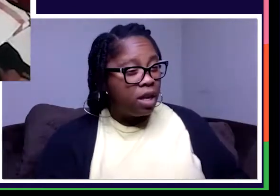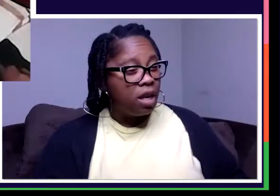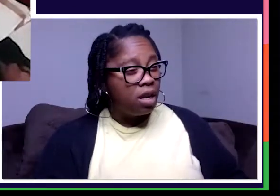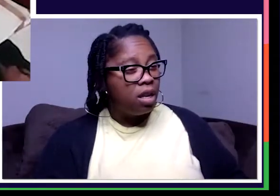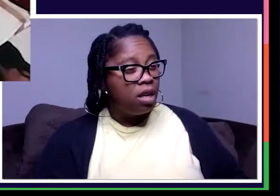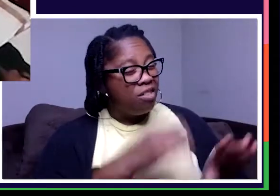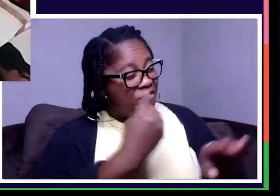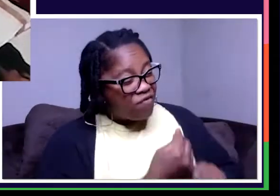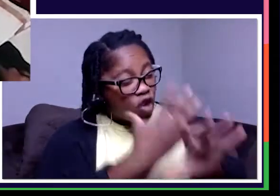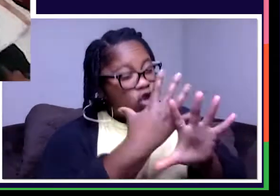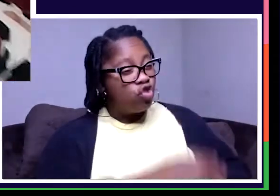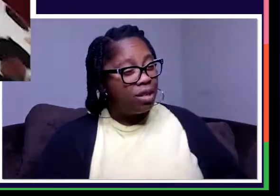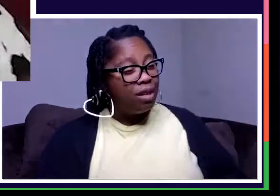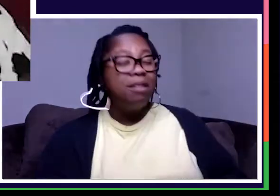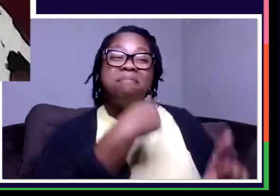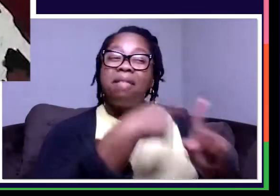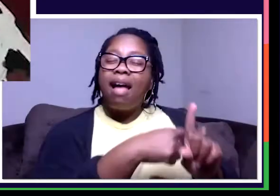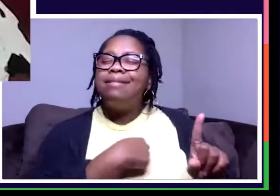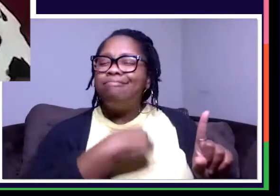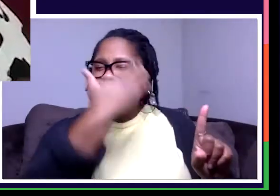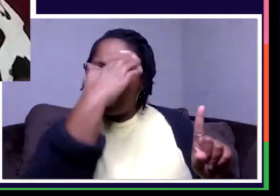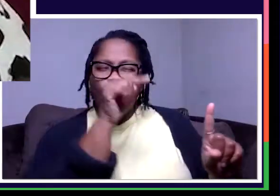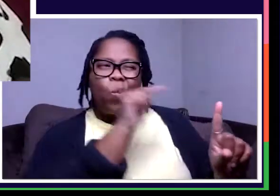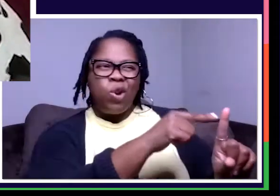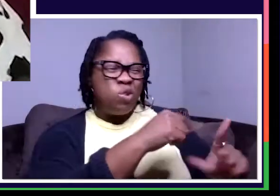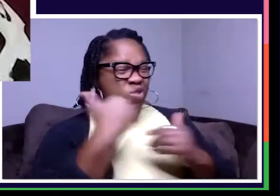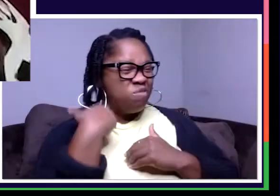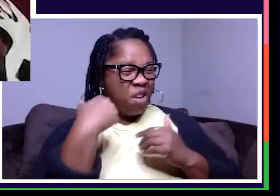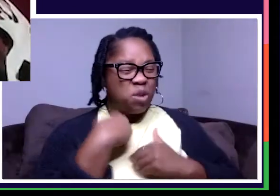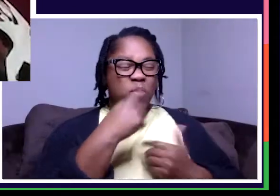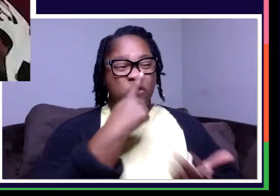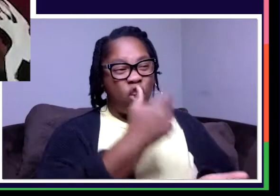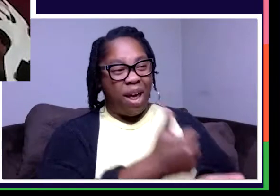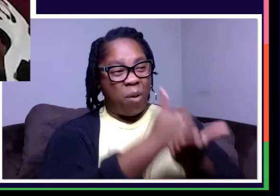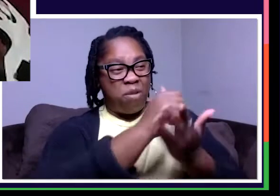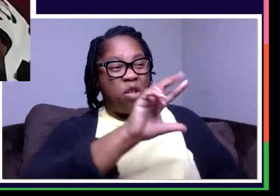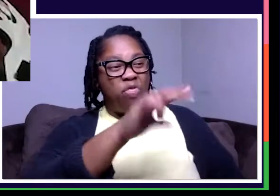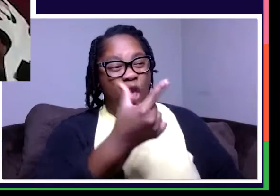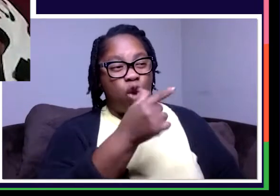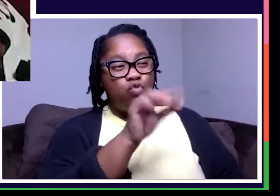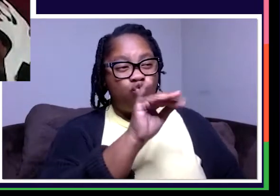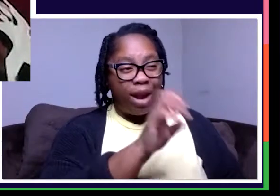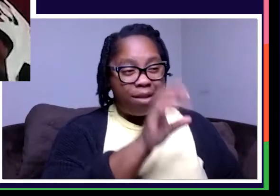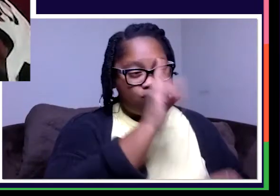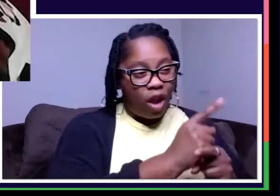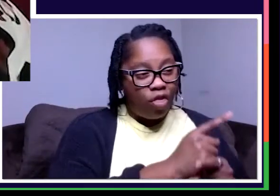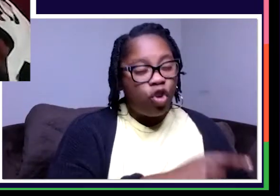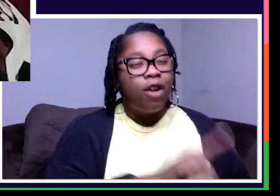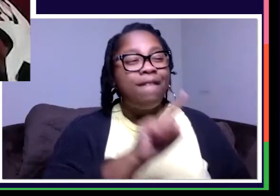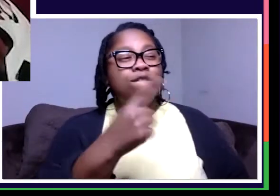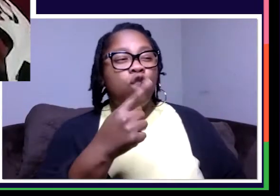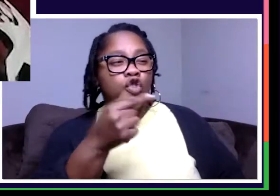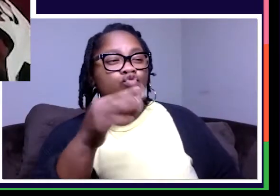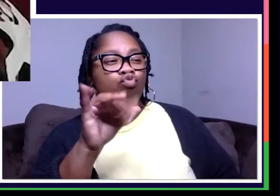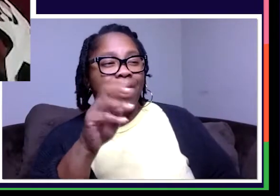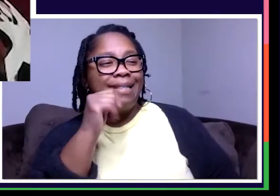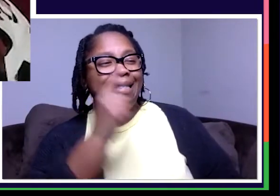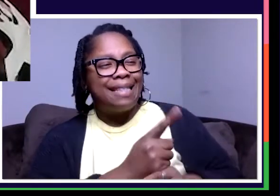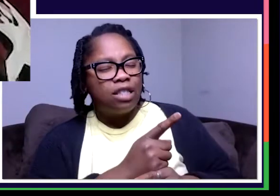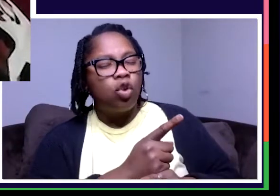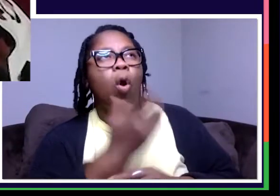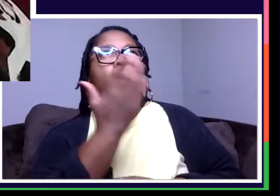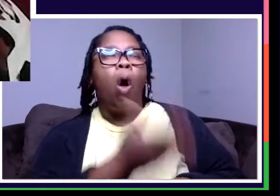virtual. In addition, he's responsible for helping his 3rd grade brother and 1st grade